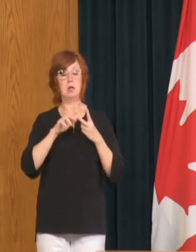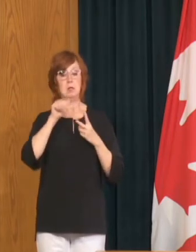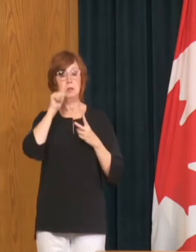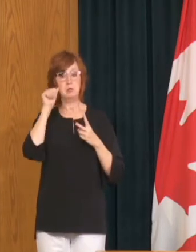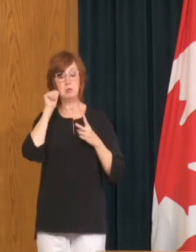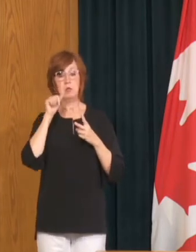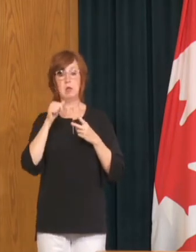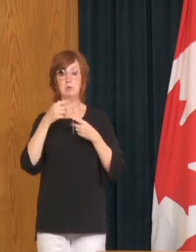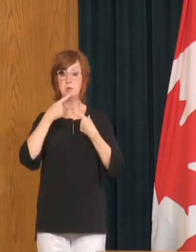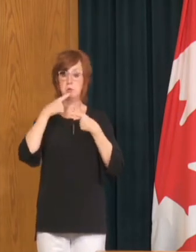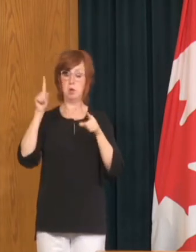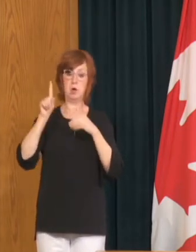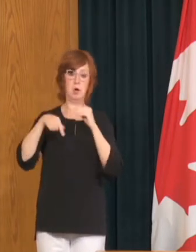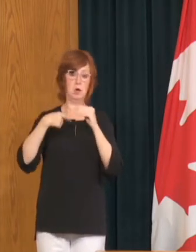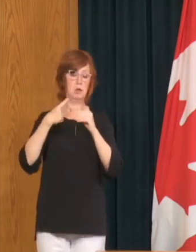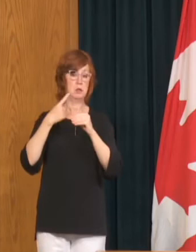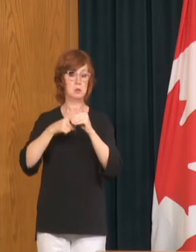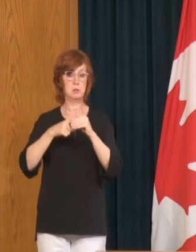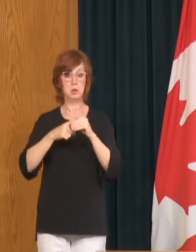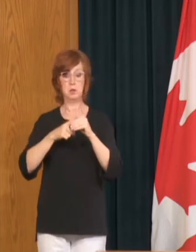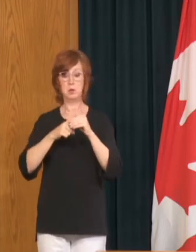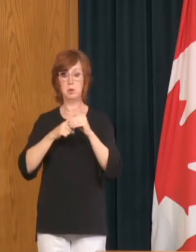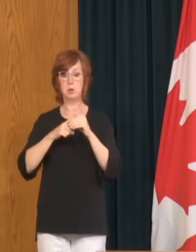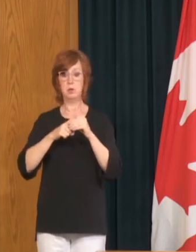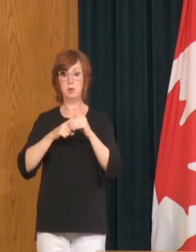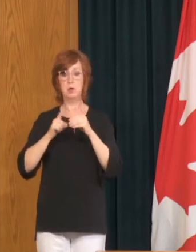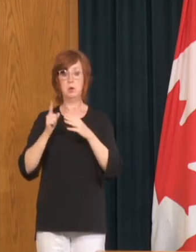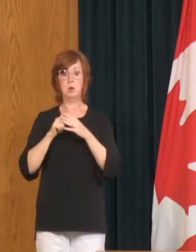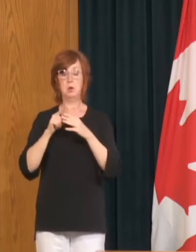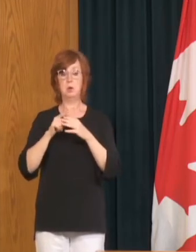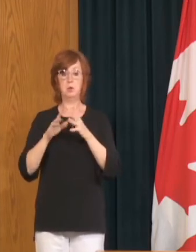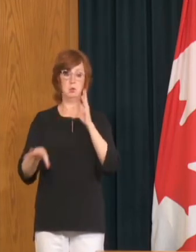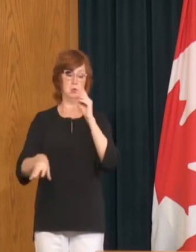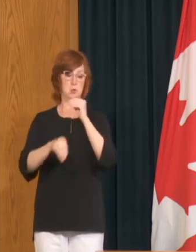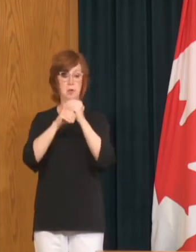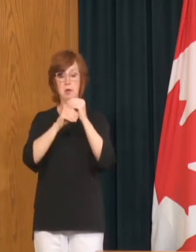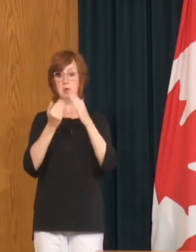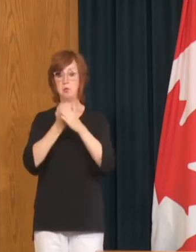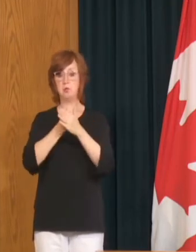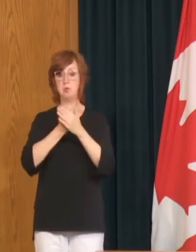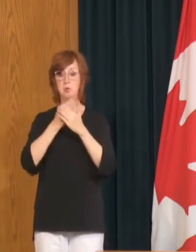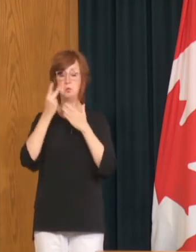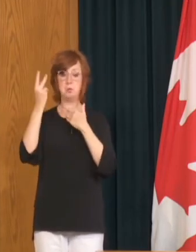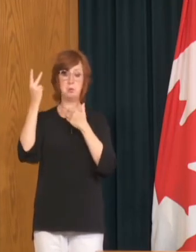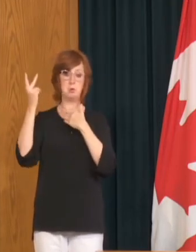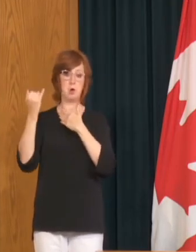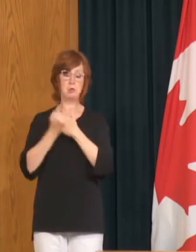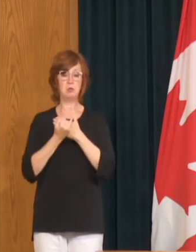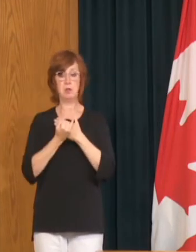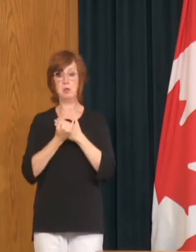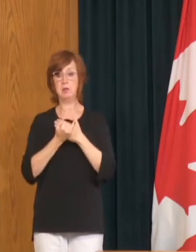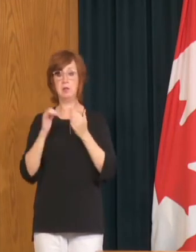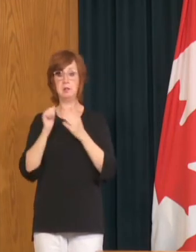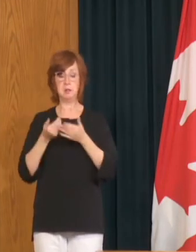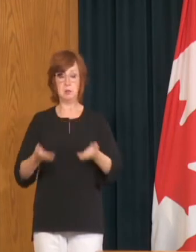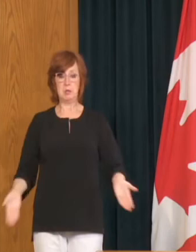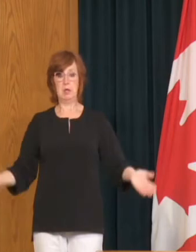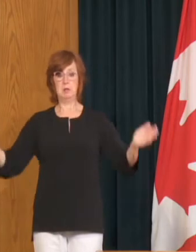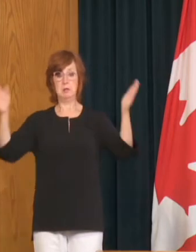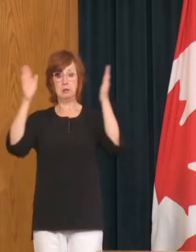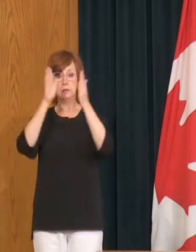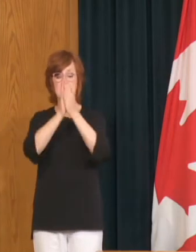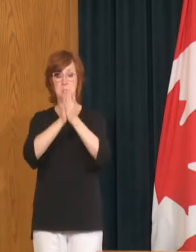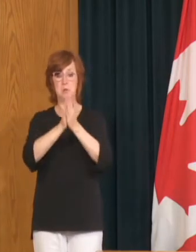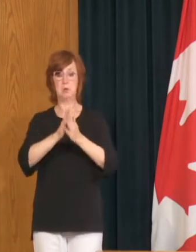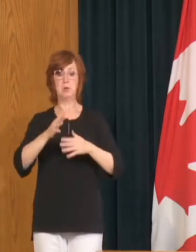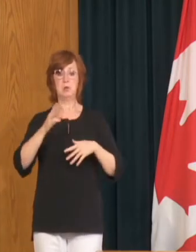to starting to bring some double the irrigable acres here in the province, that's when you really start about not only getting back to $30 or $31